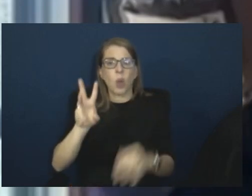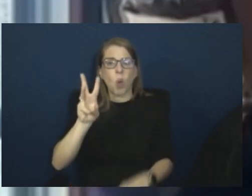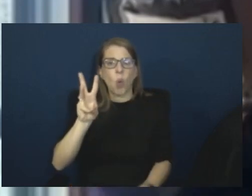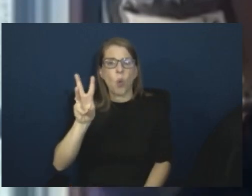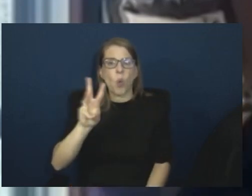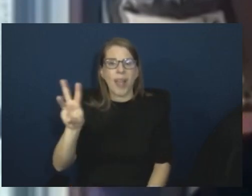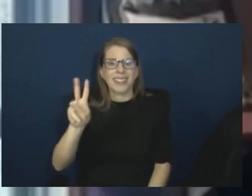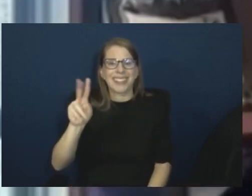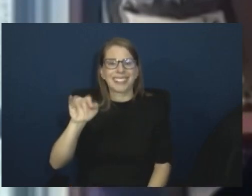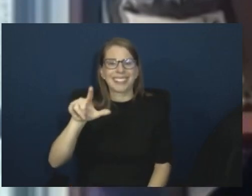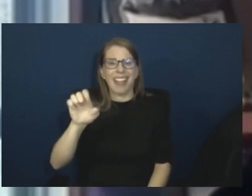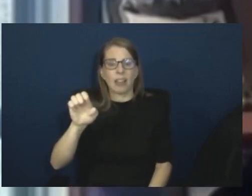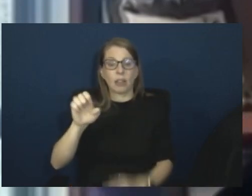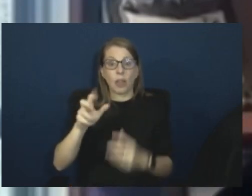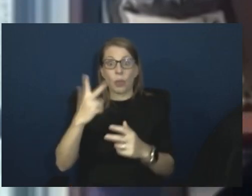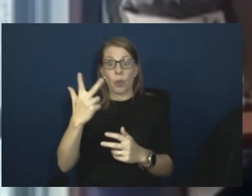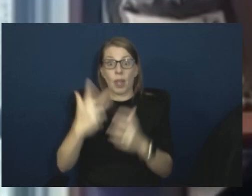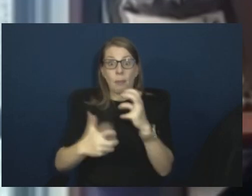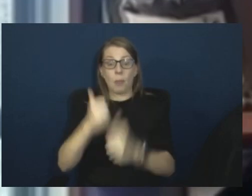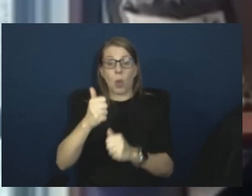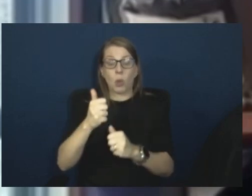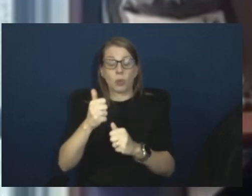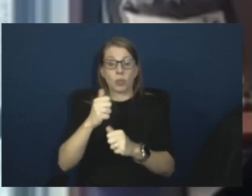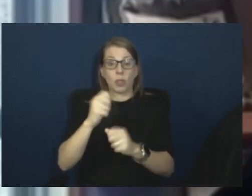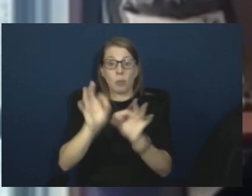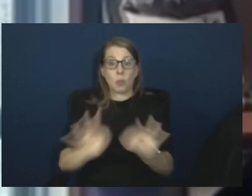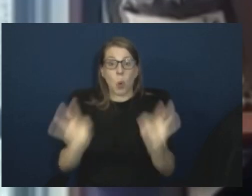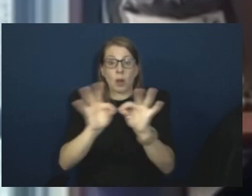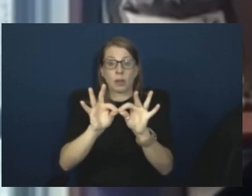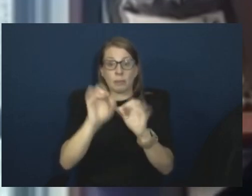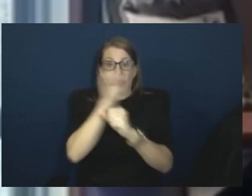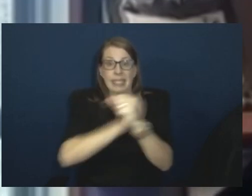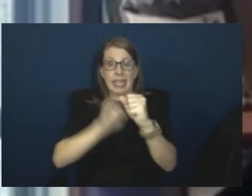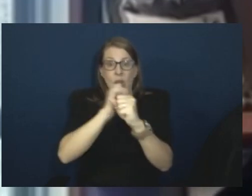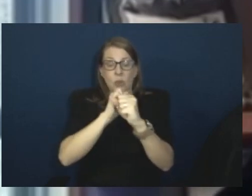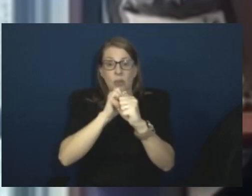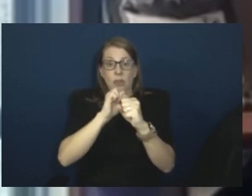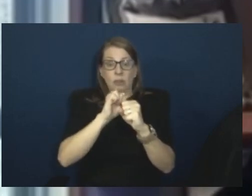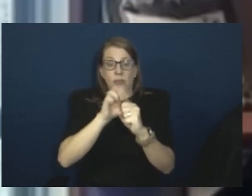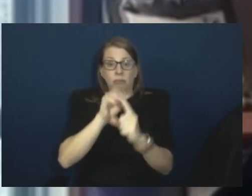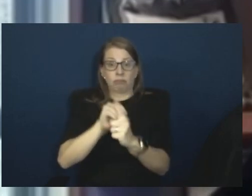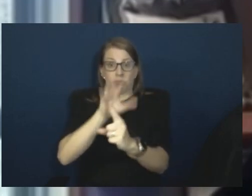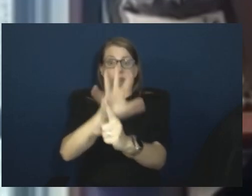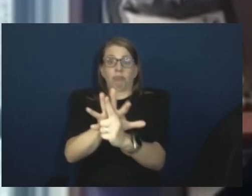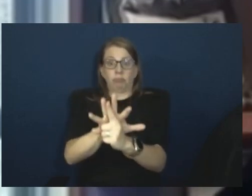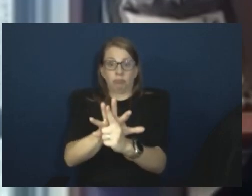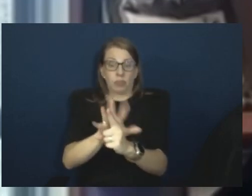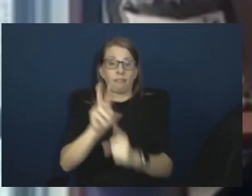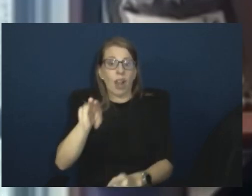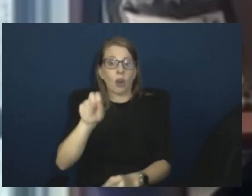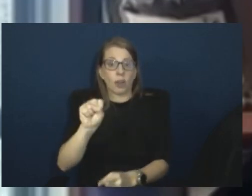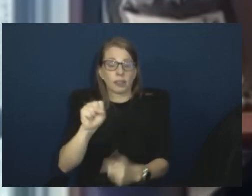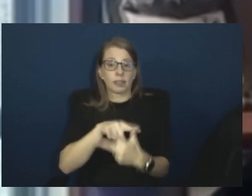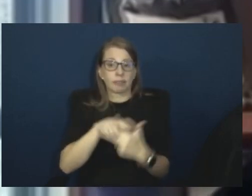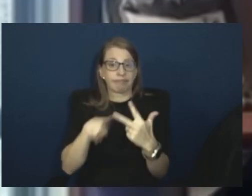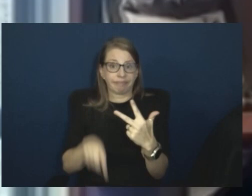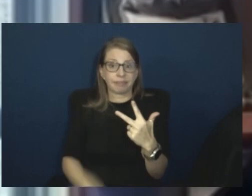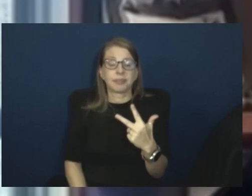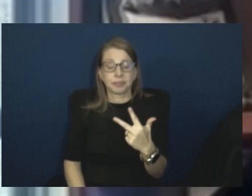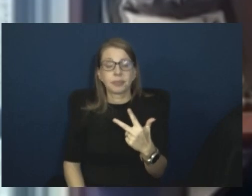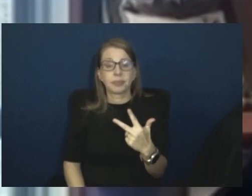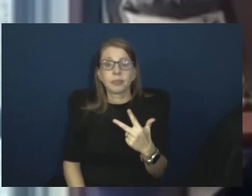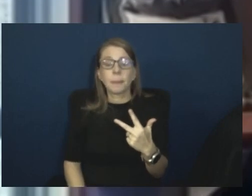the 3 most important vectors of viruses here at the Biosecurity Research Institute at K-State.